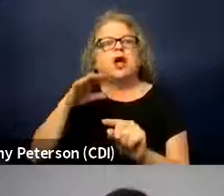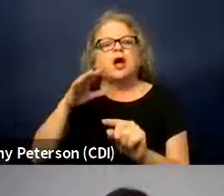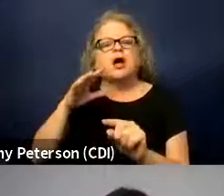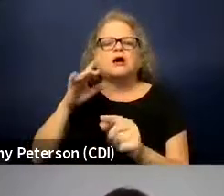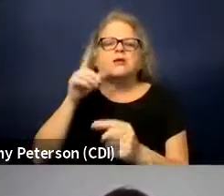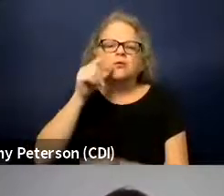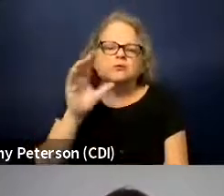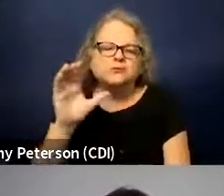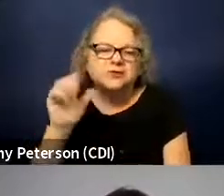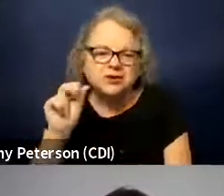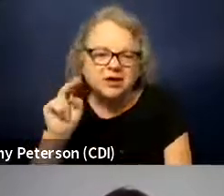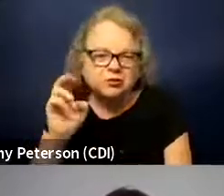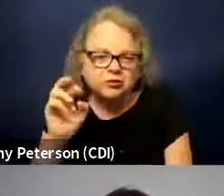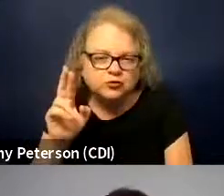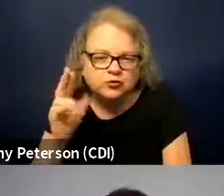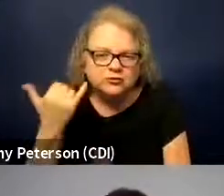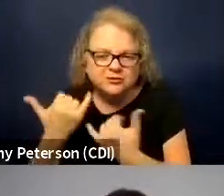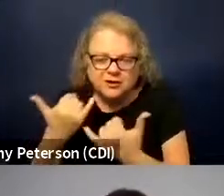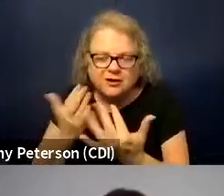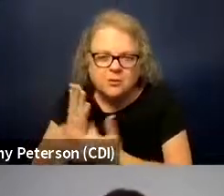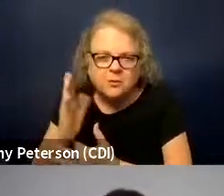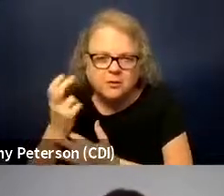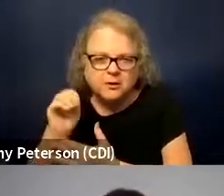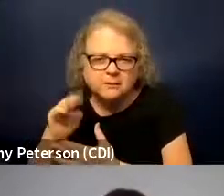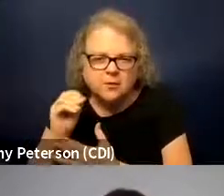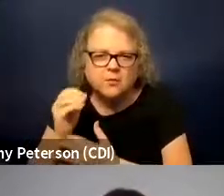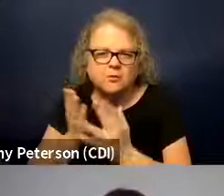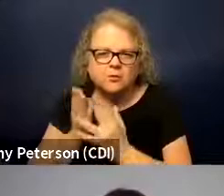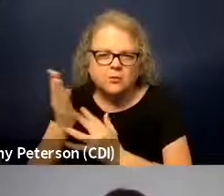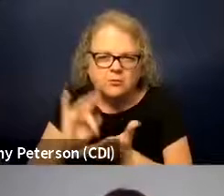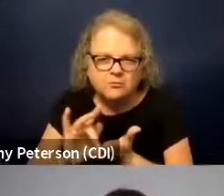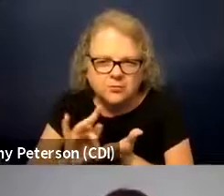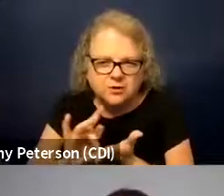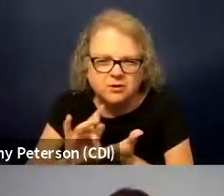chemotherapy, strong medications that may suppress the immune system.